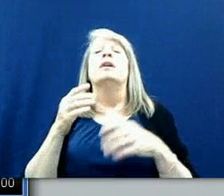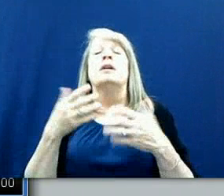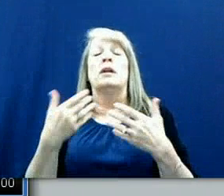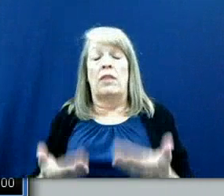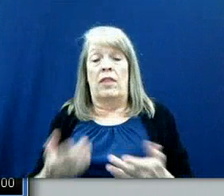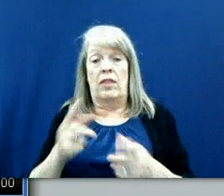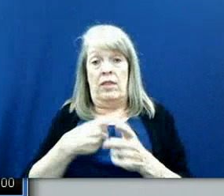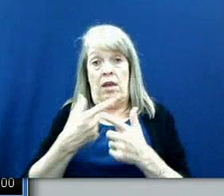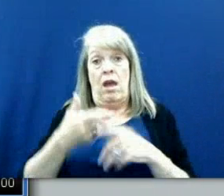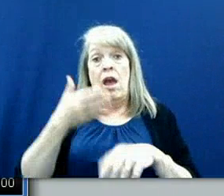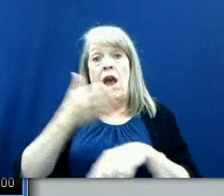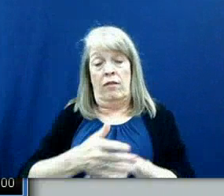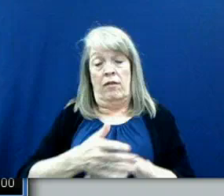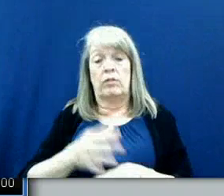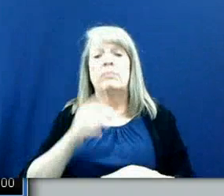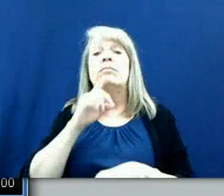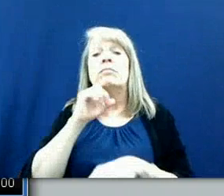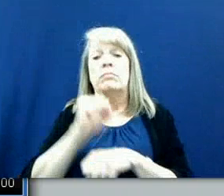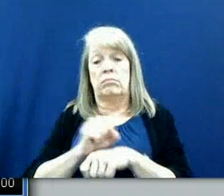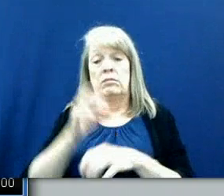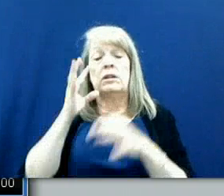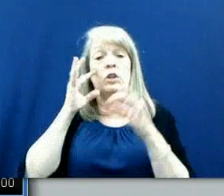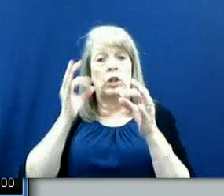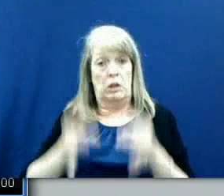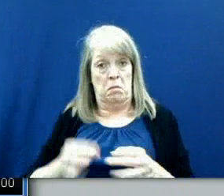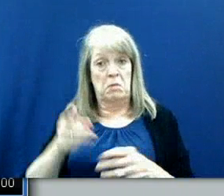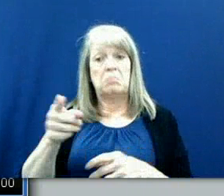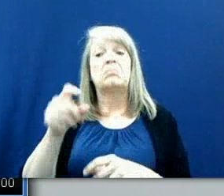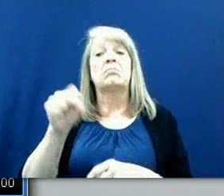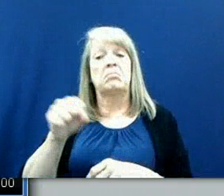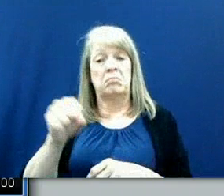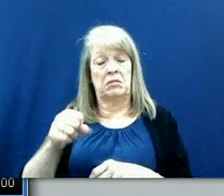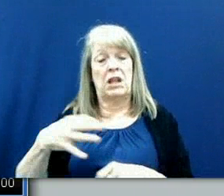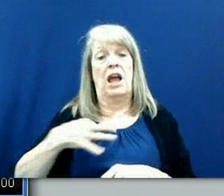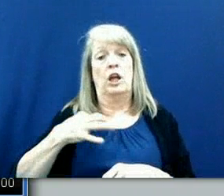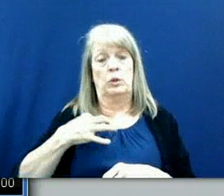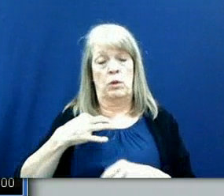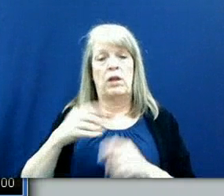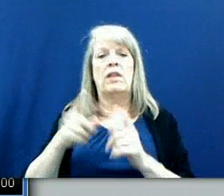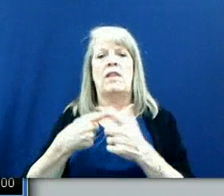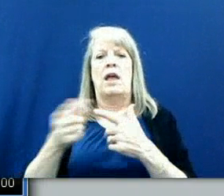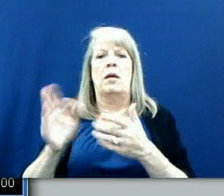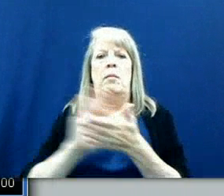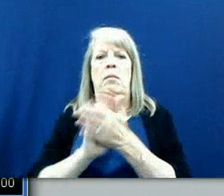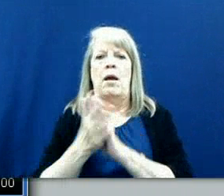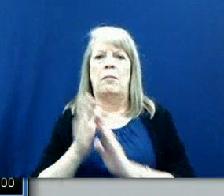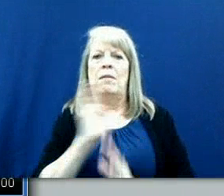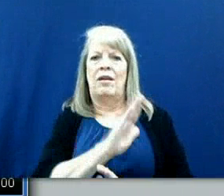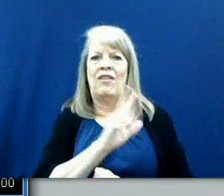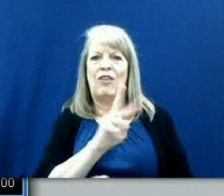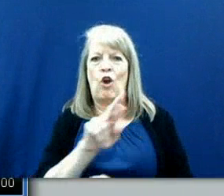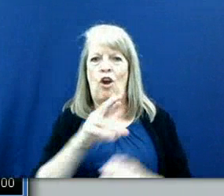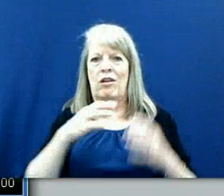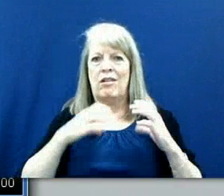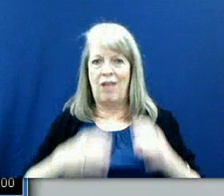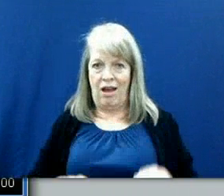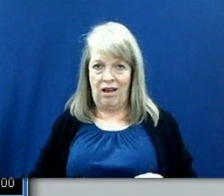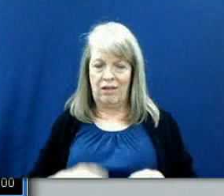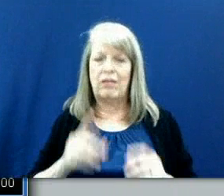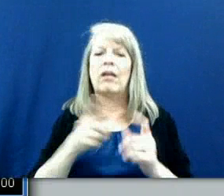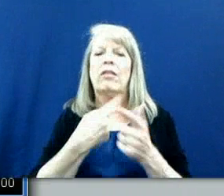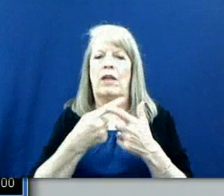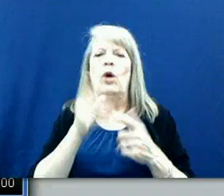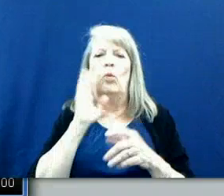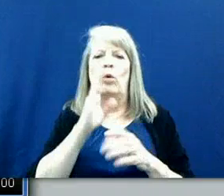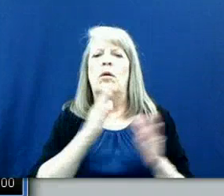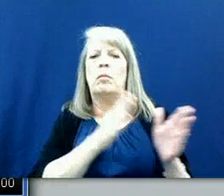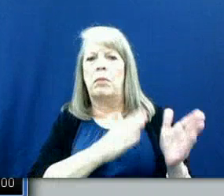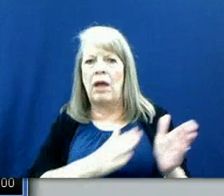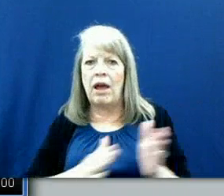determined, the applicant becomes a client of VR and a plan for employment will be developed.